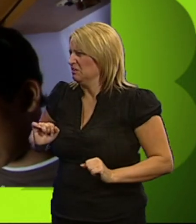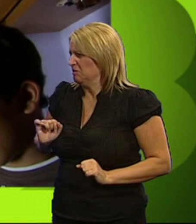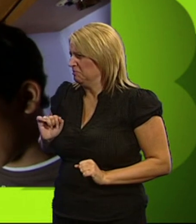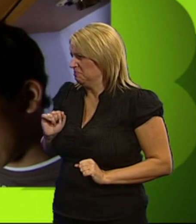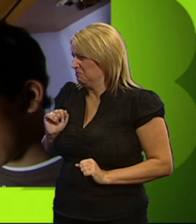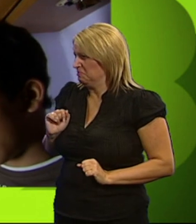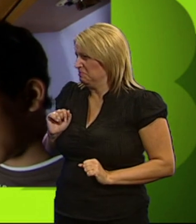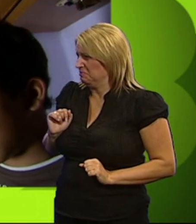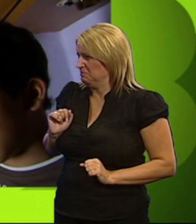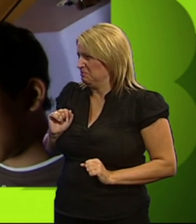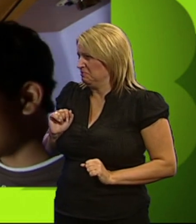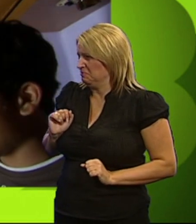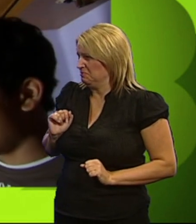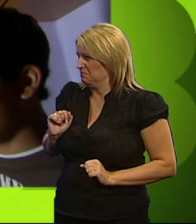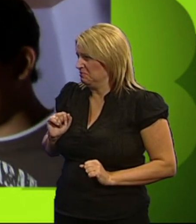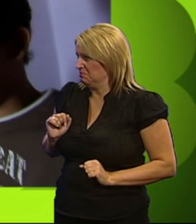wide.